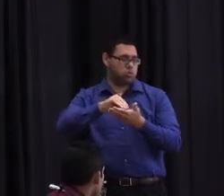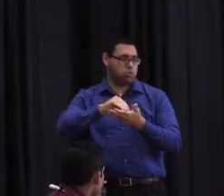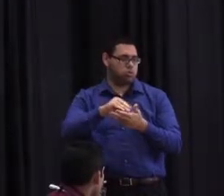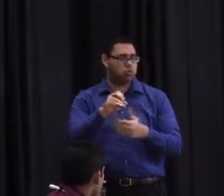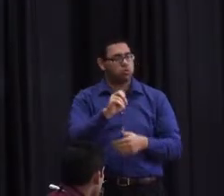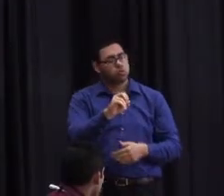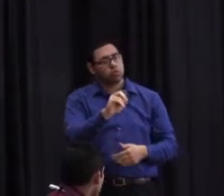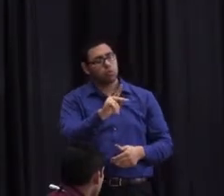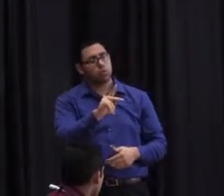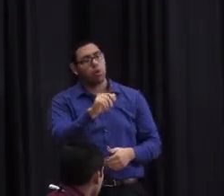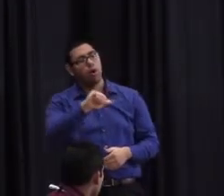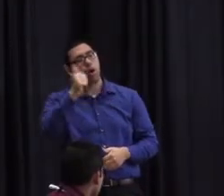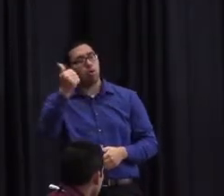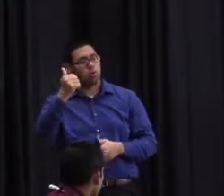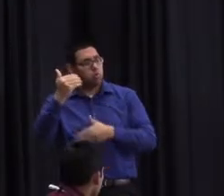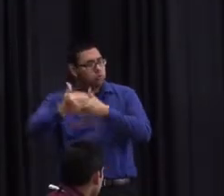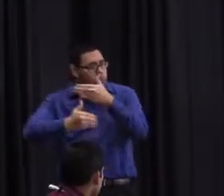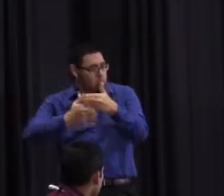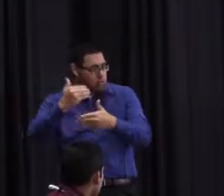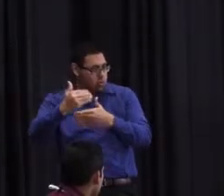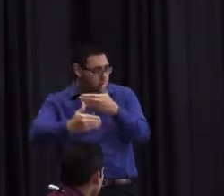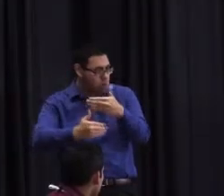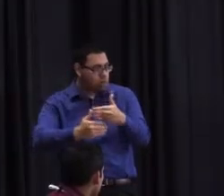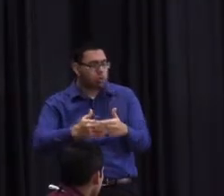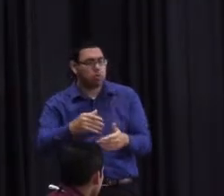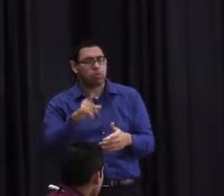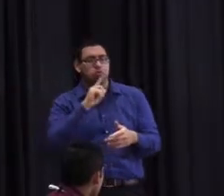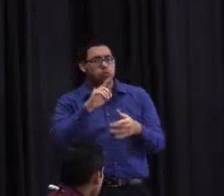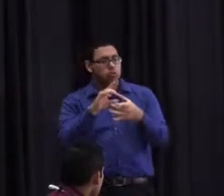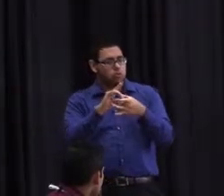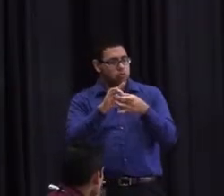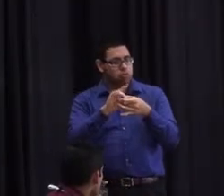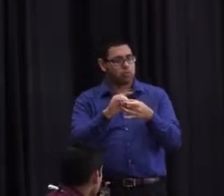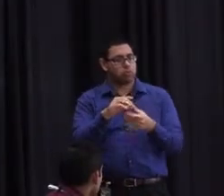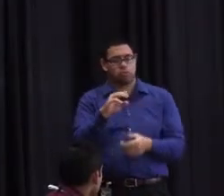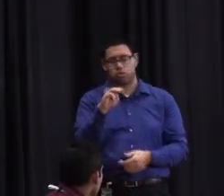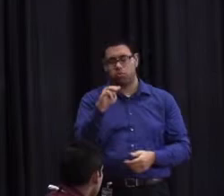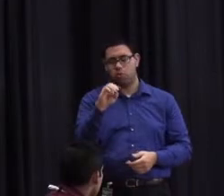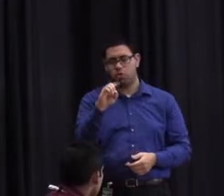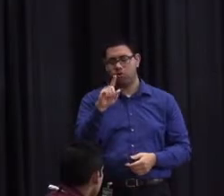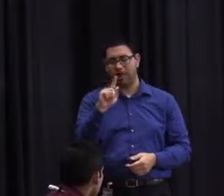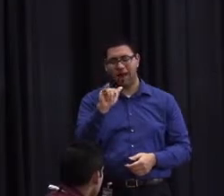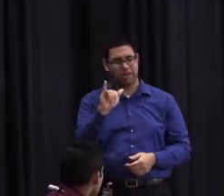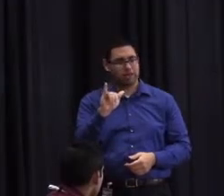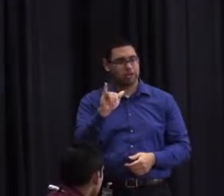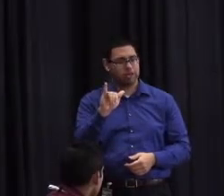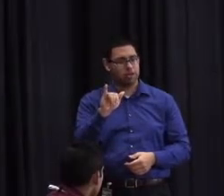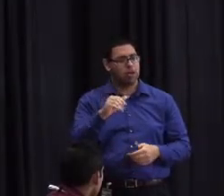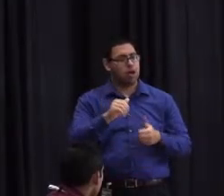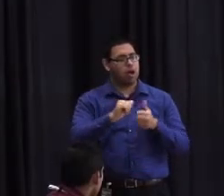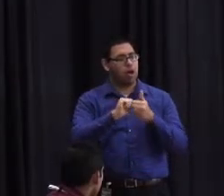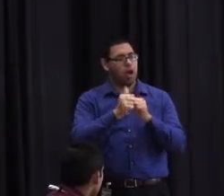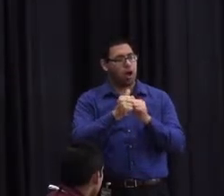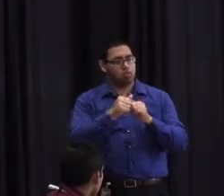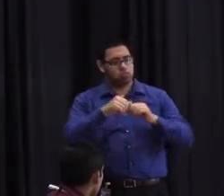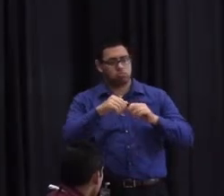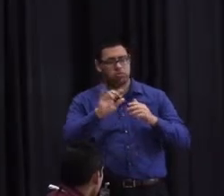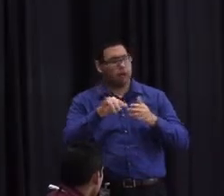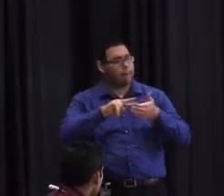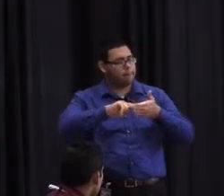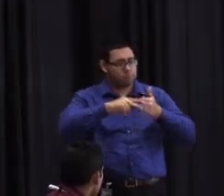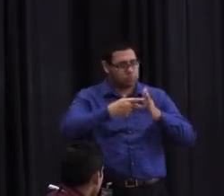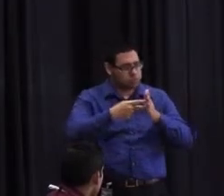another procedure has to do with modality. And basically, what modality